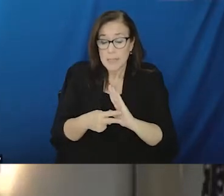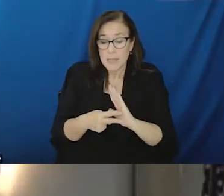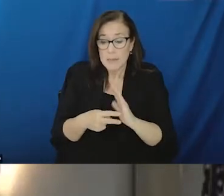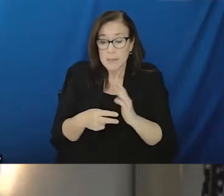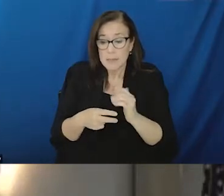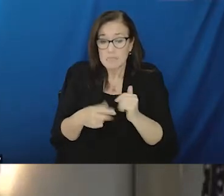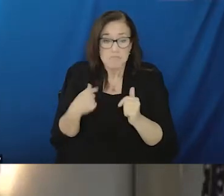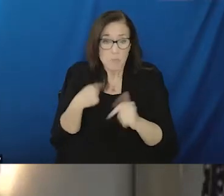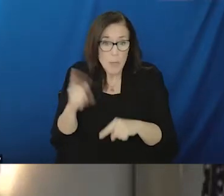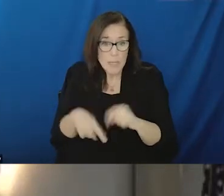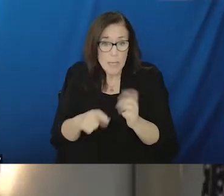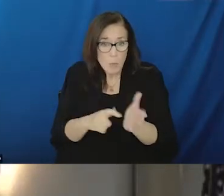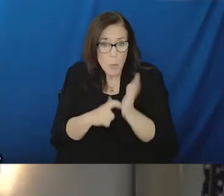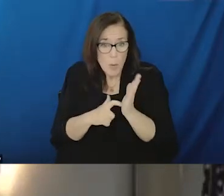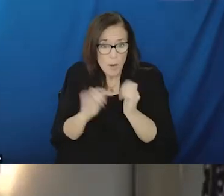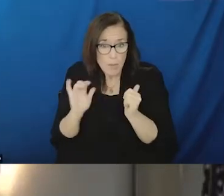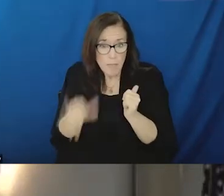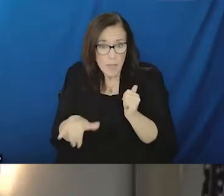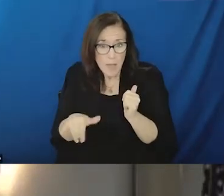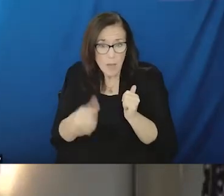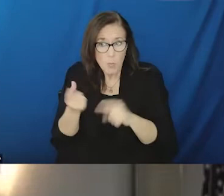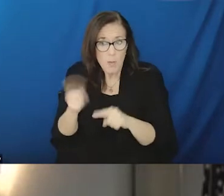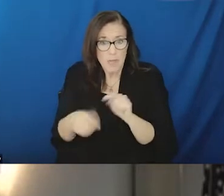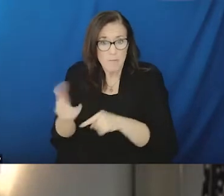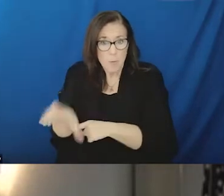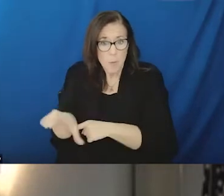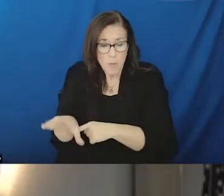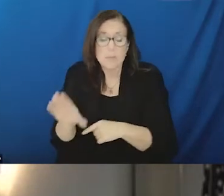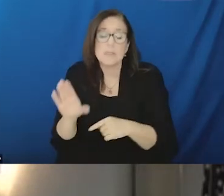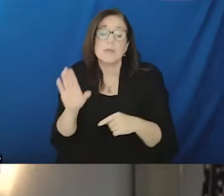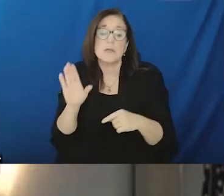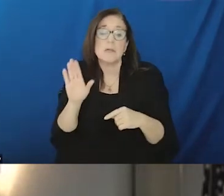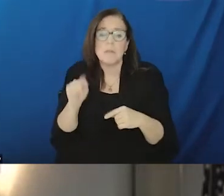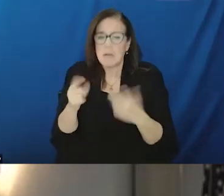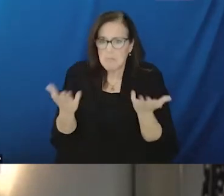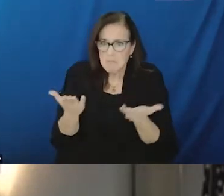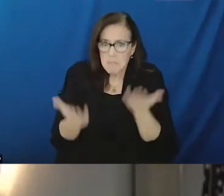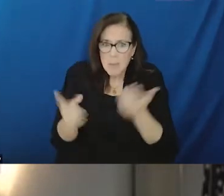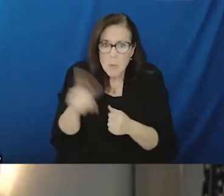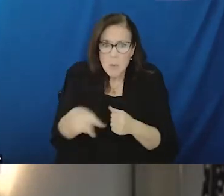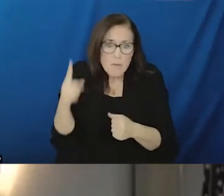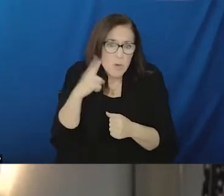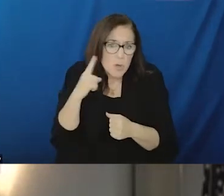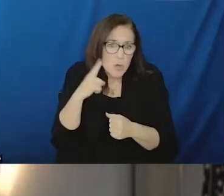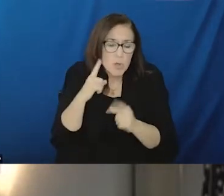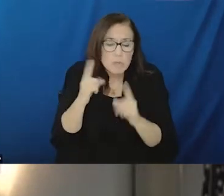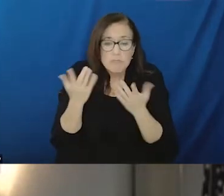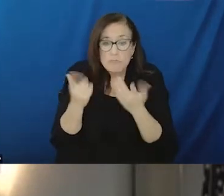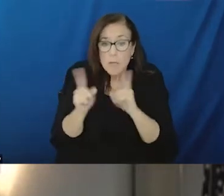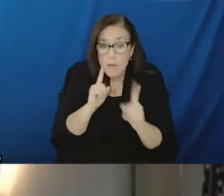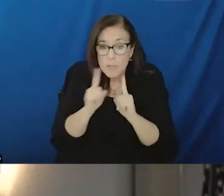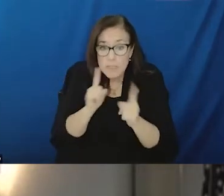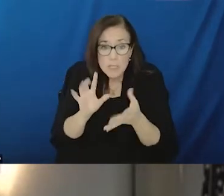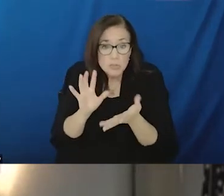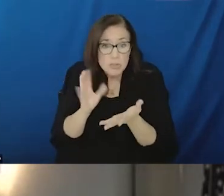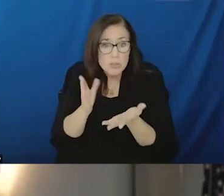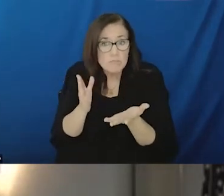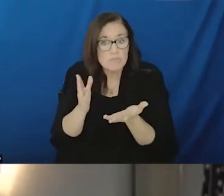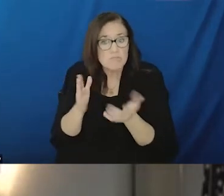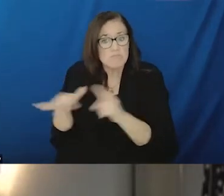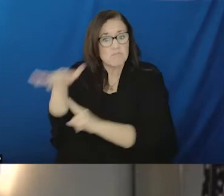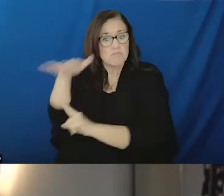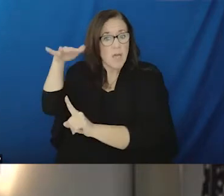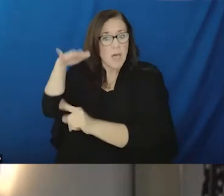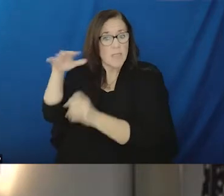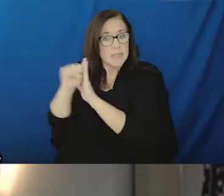require that, but have you heard, or maybe this is a question for Susan Klein Rothschild, any conversations amongst state legislators that could